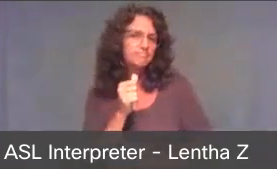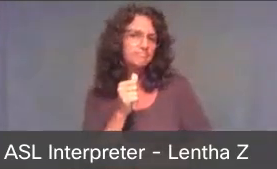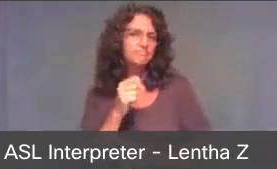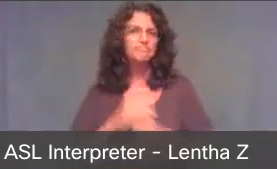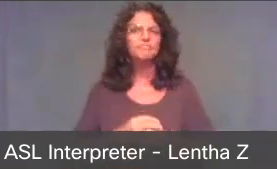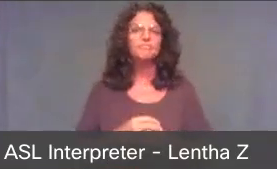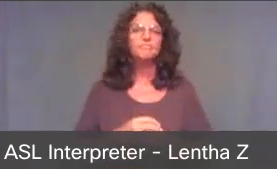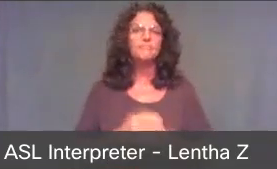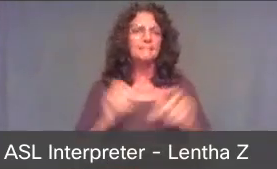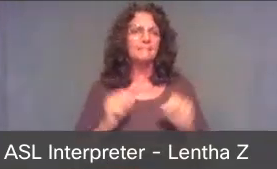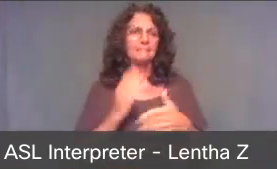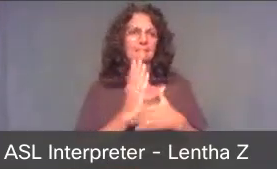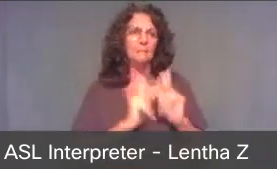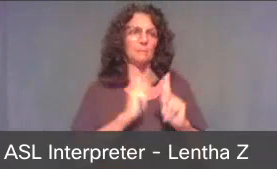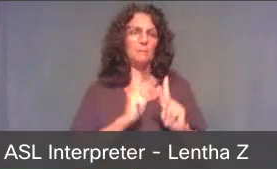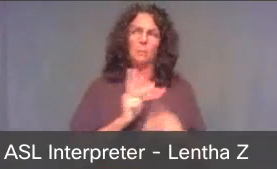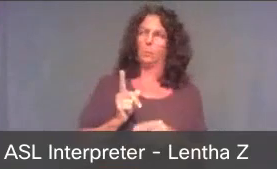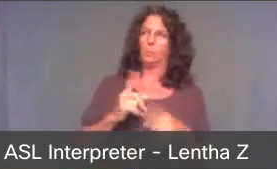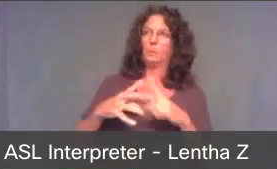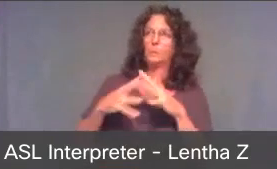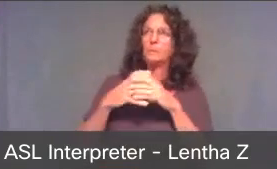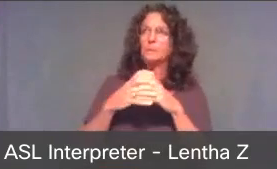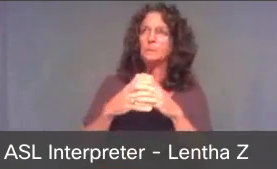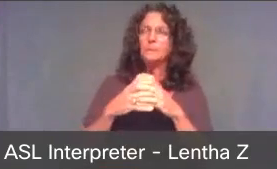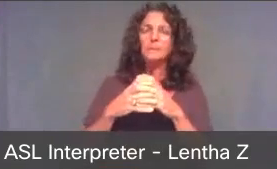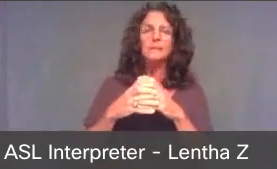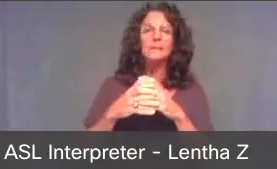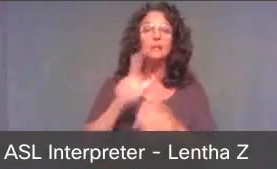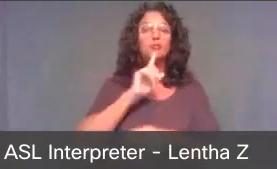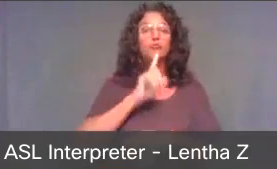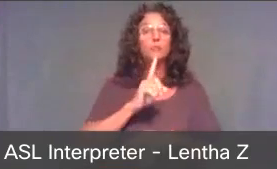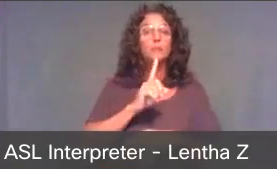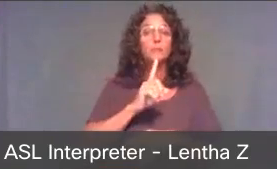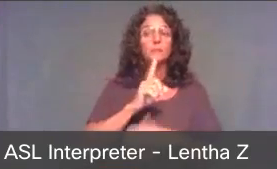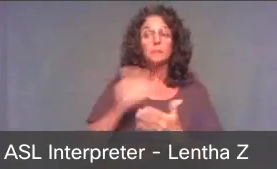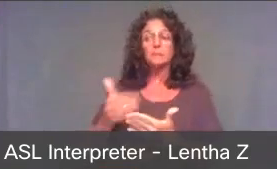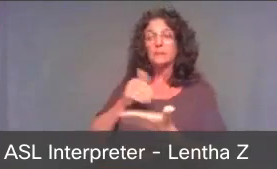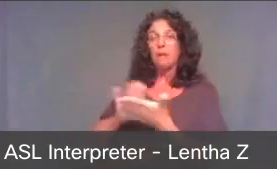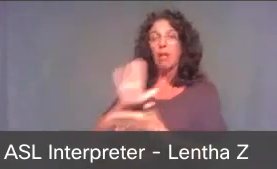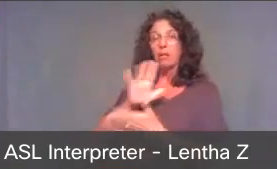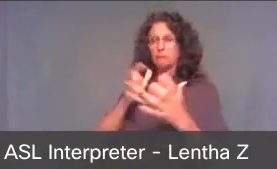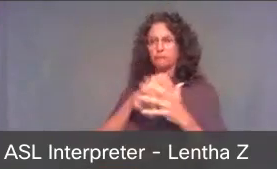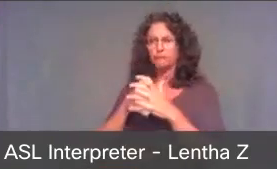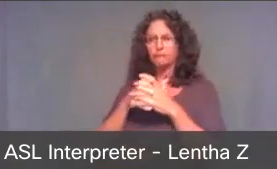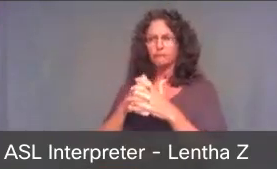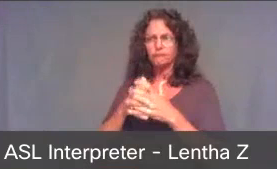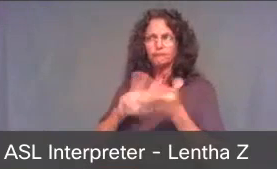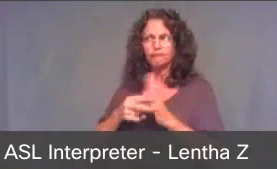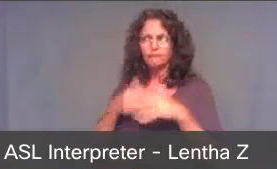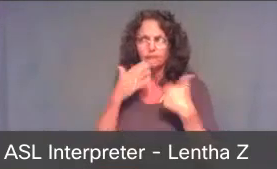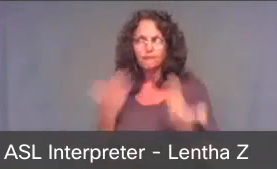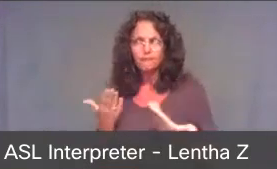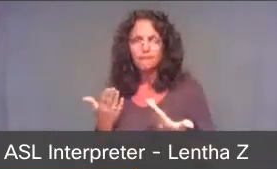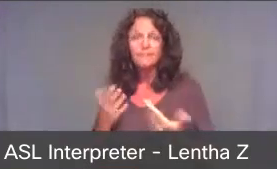can be new for some people. It definitely was new to me prior to going to college. So intersectionality was